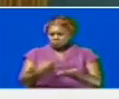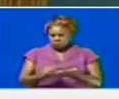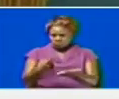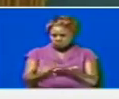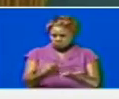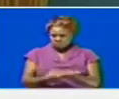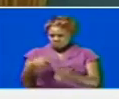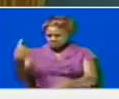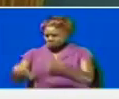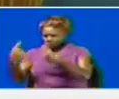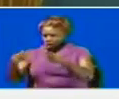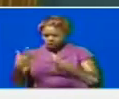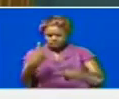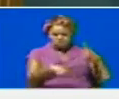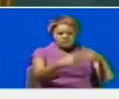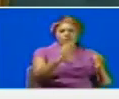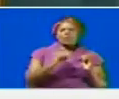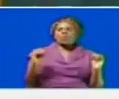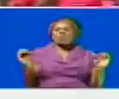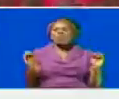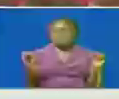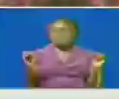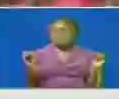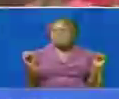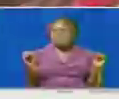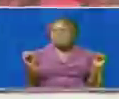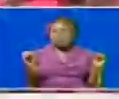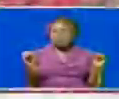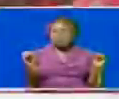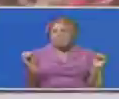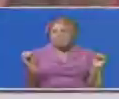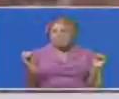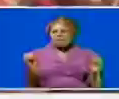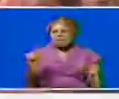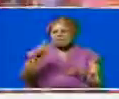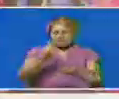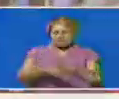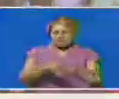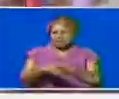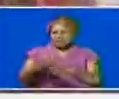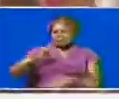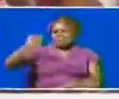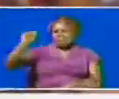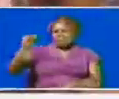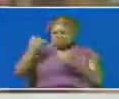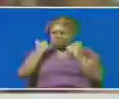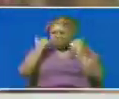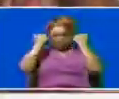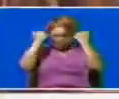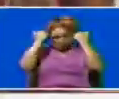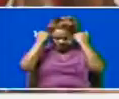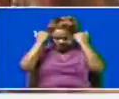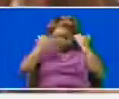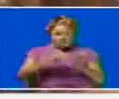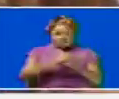on whether or not he won the elections or whether or not elections took place. But while the escalating political tension before the